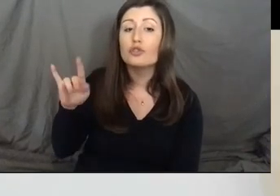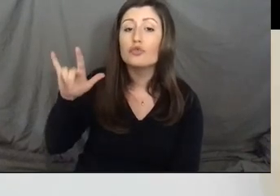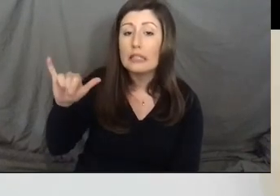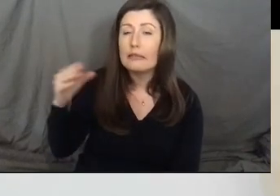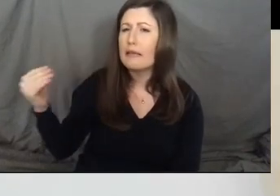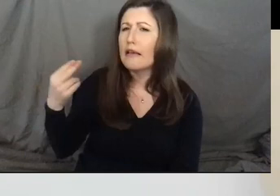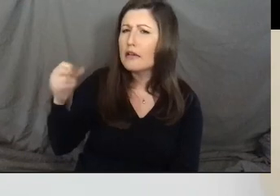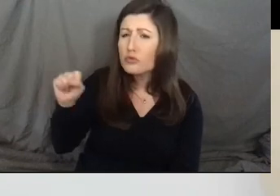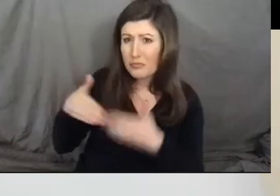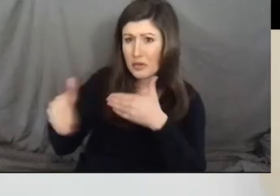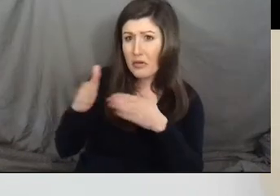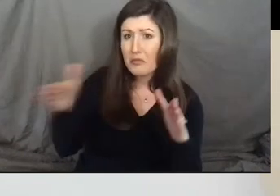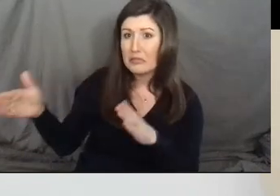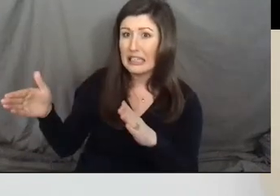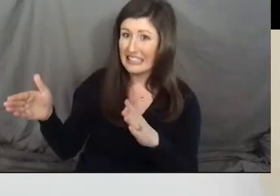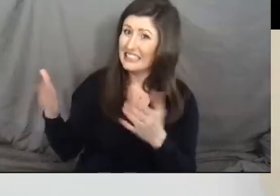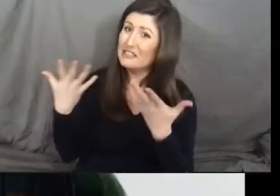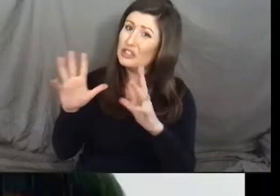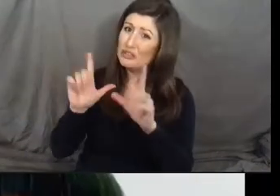you have any questions, please contact Ms. Mudd.